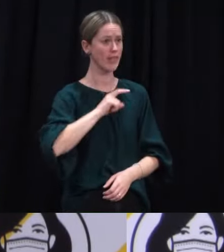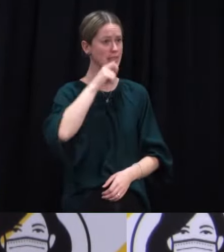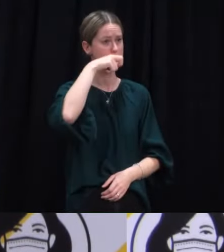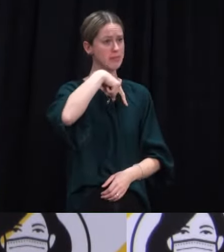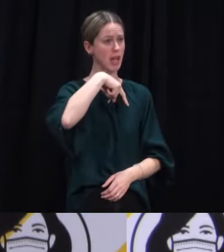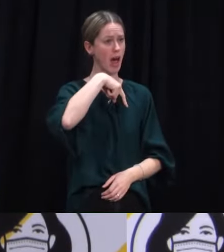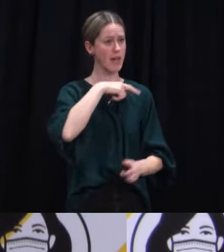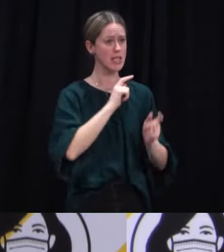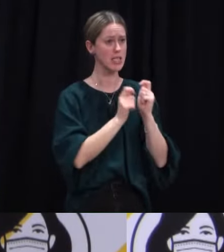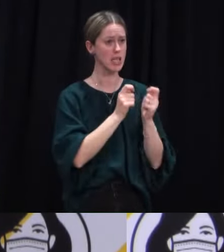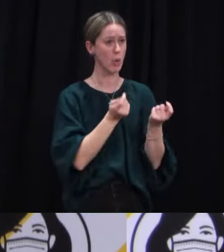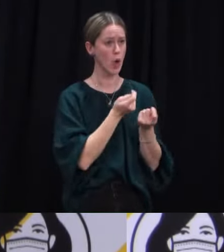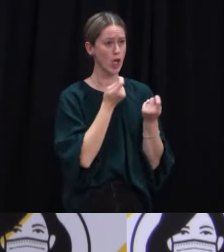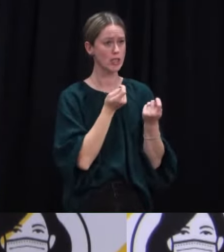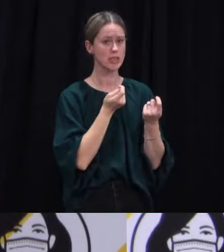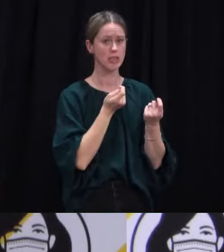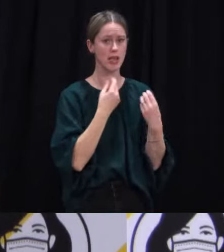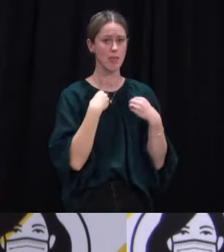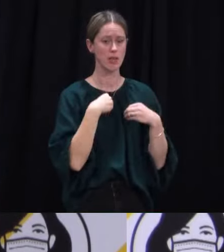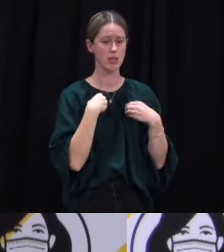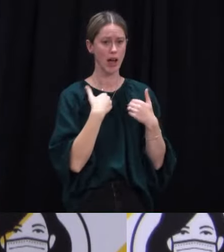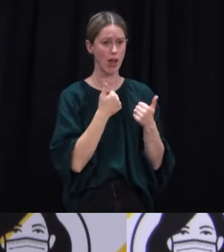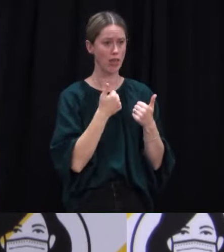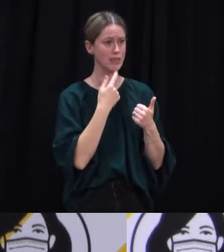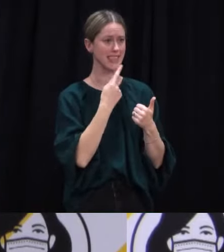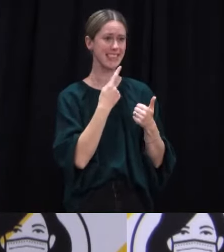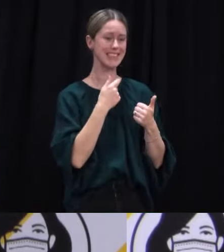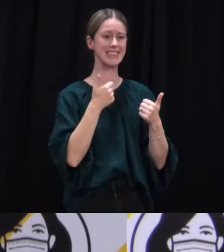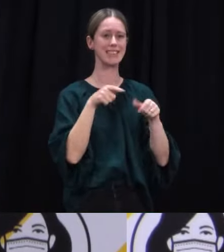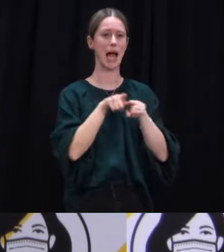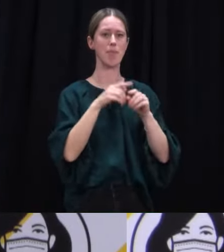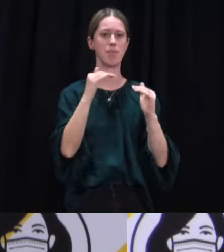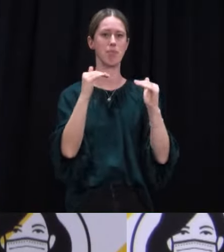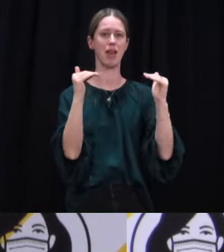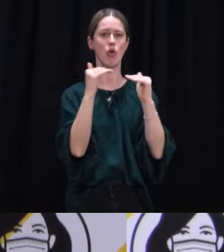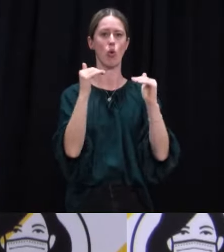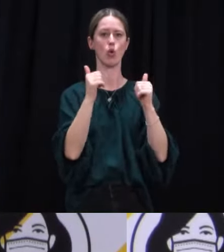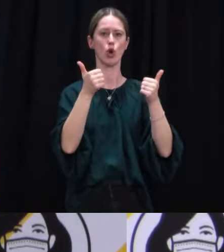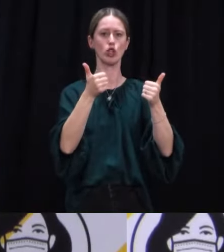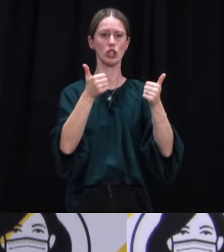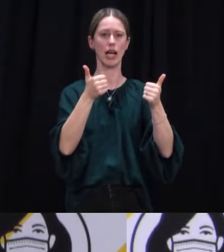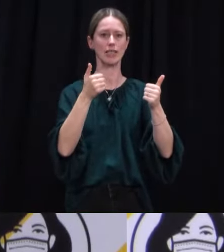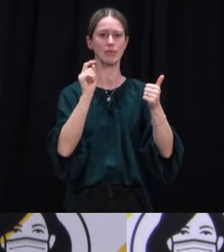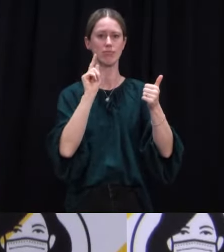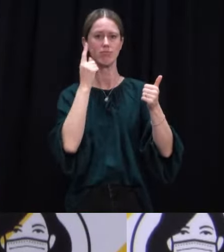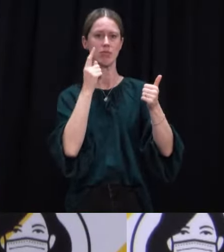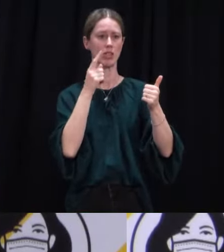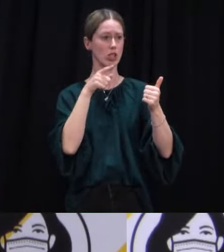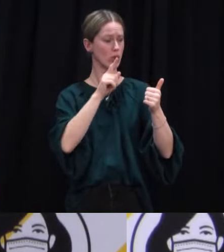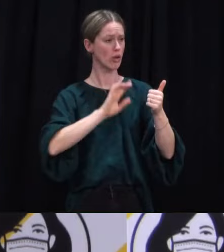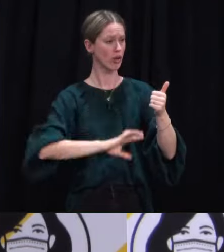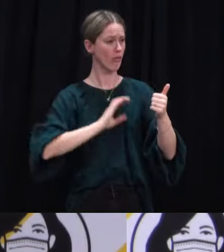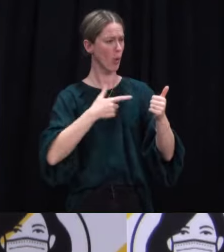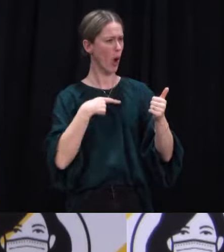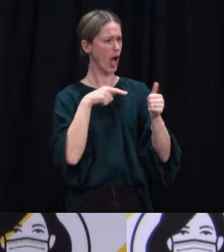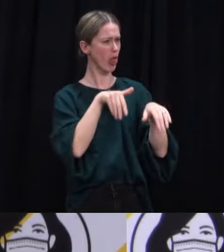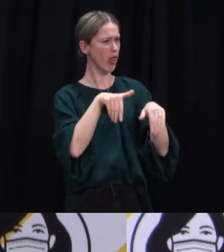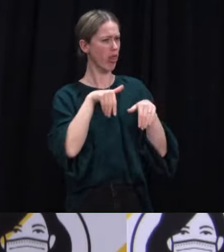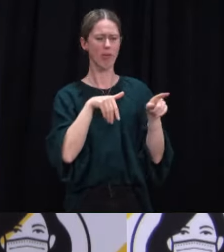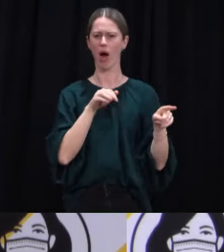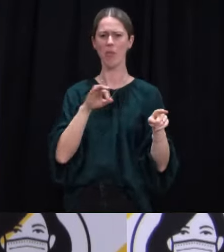saliva testing? The Ministry has accepted Yes. that it's as good as nasopharyngeal. Yes, Okay, yes. so why are you so resistant to it?